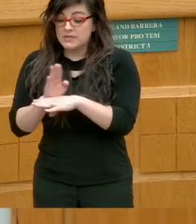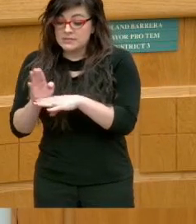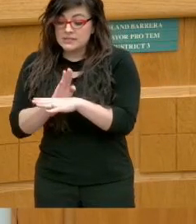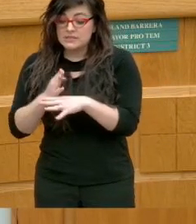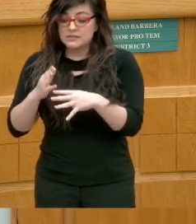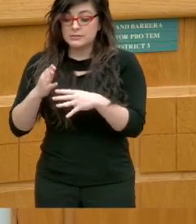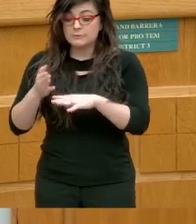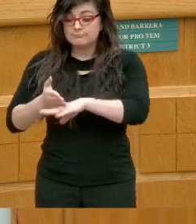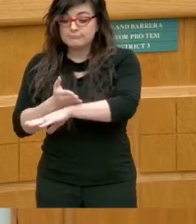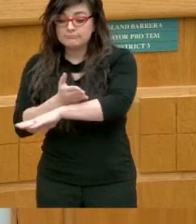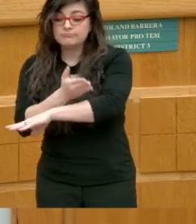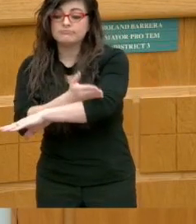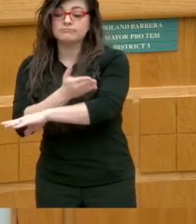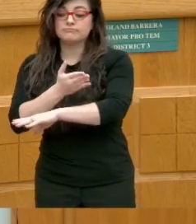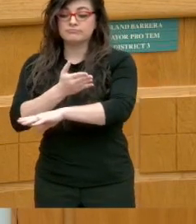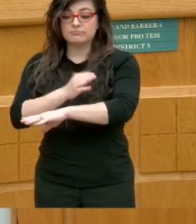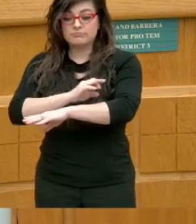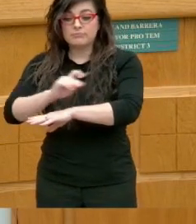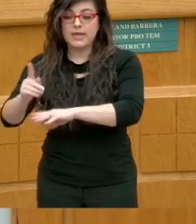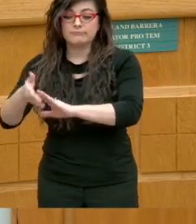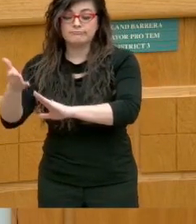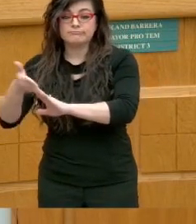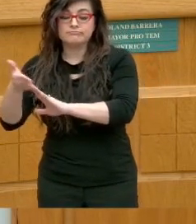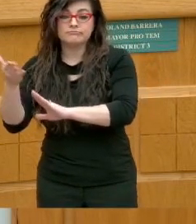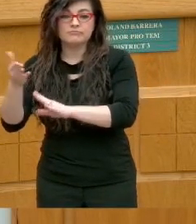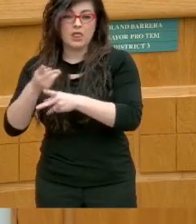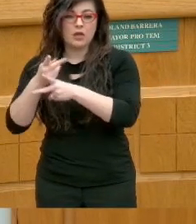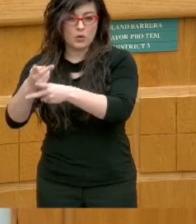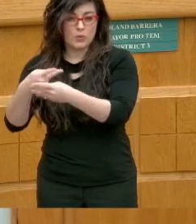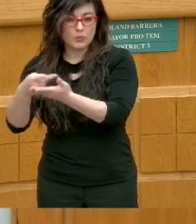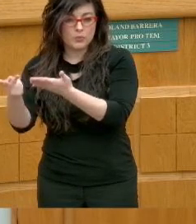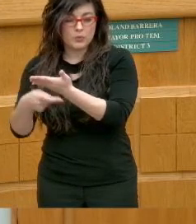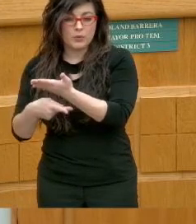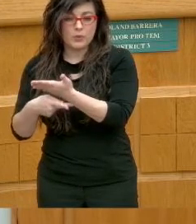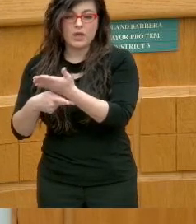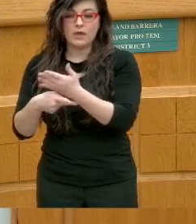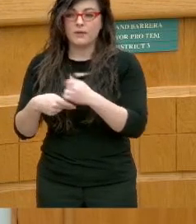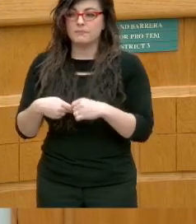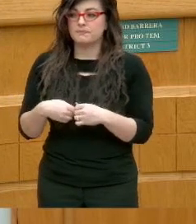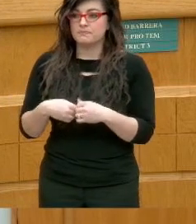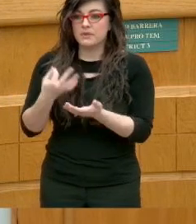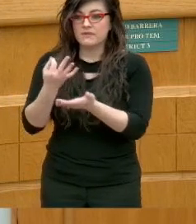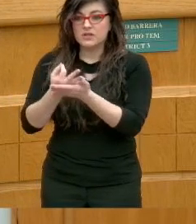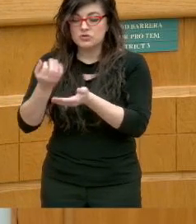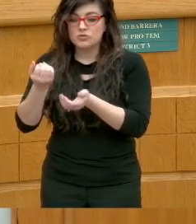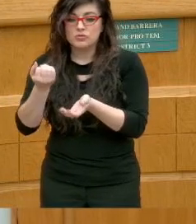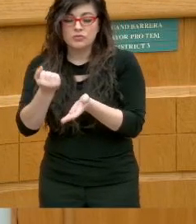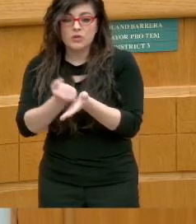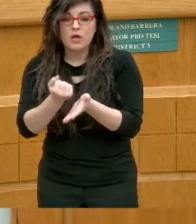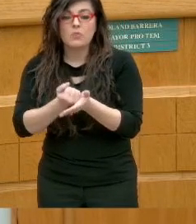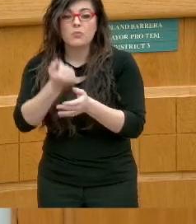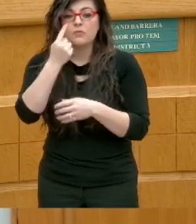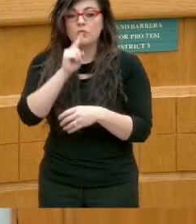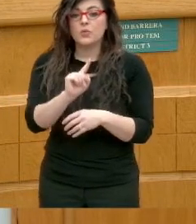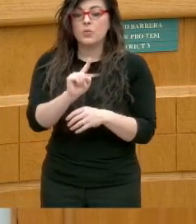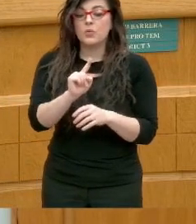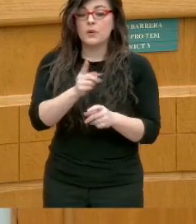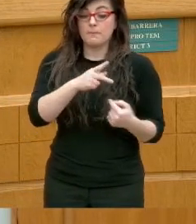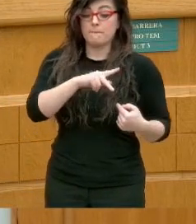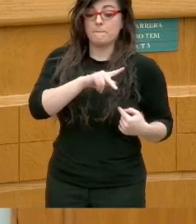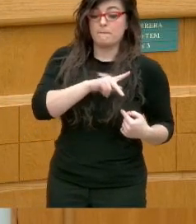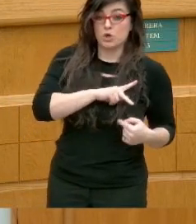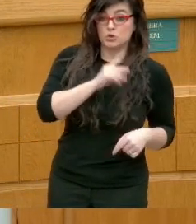program that we have, as well as assistance for residential homeowners and renters if they need